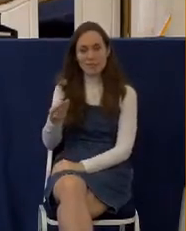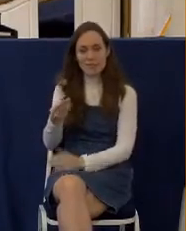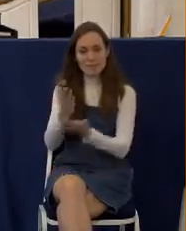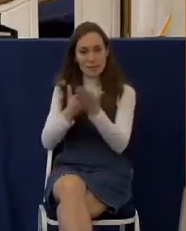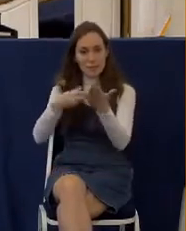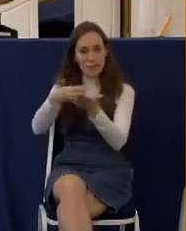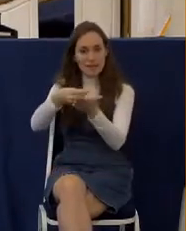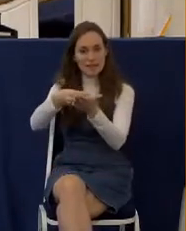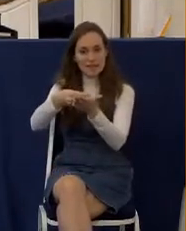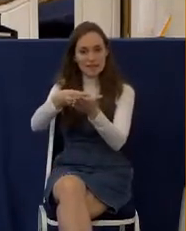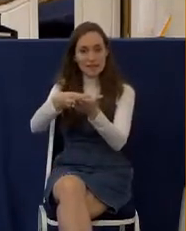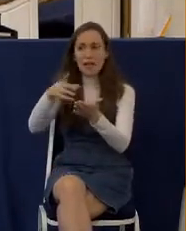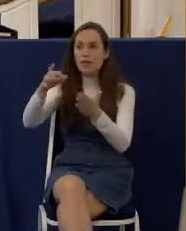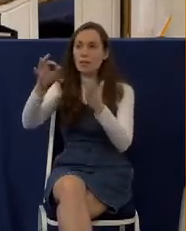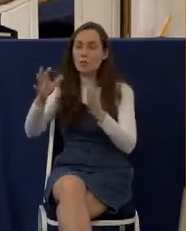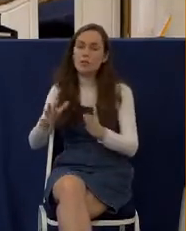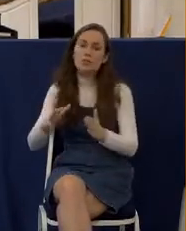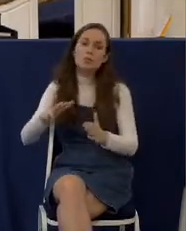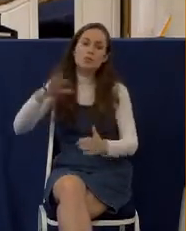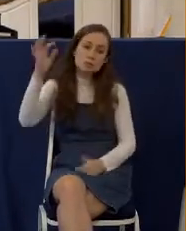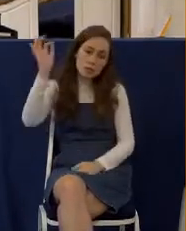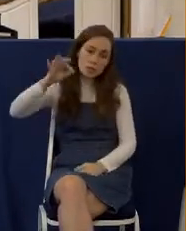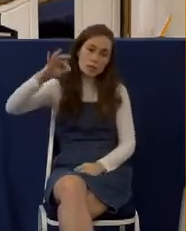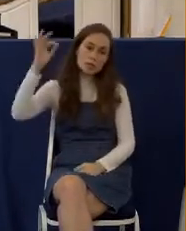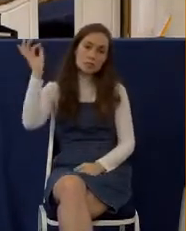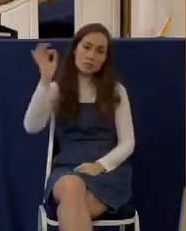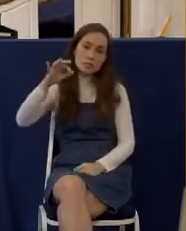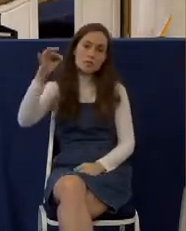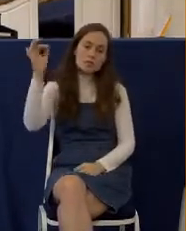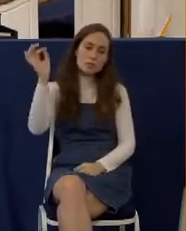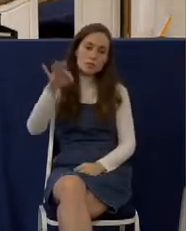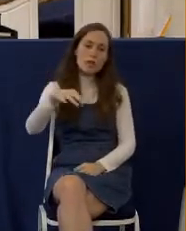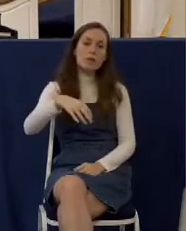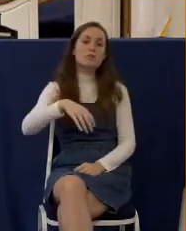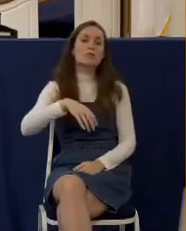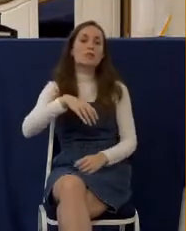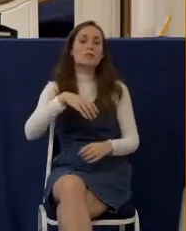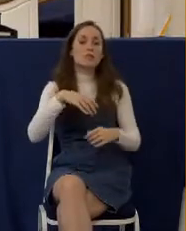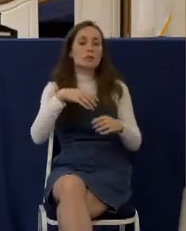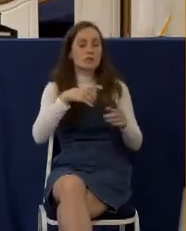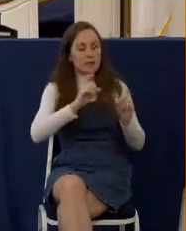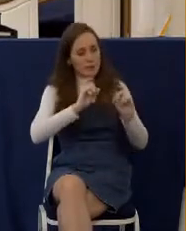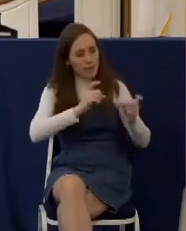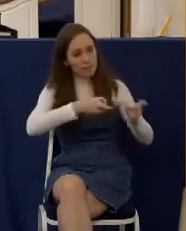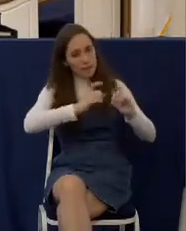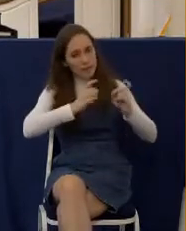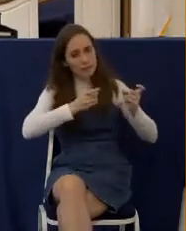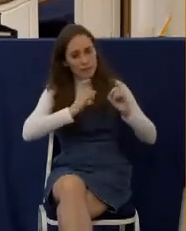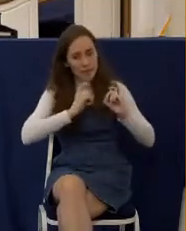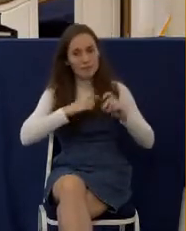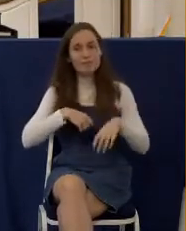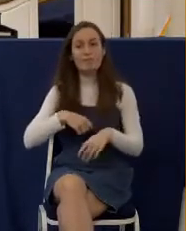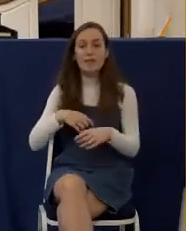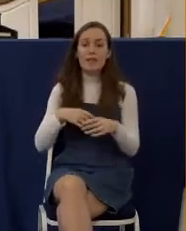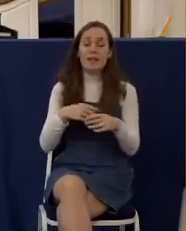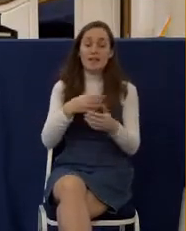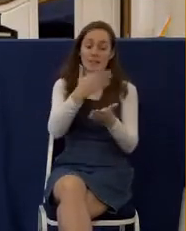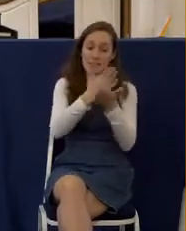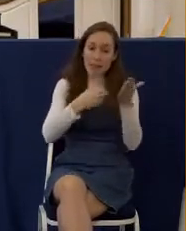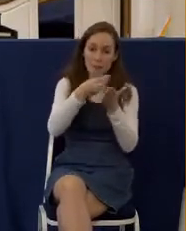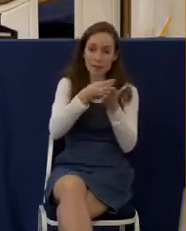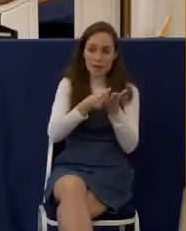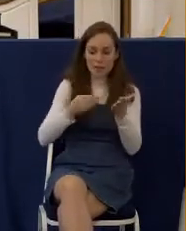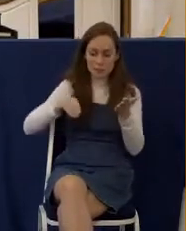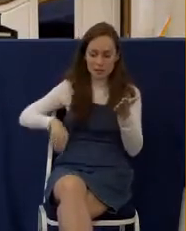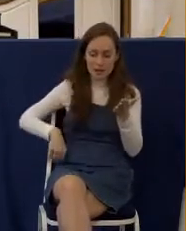money, and the longer the preacher went on trying to manipulate people, the more of that money he put back into his wallet. until finally he was so put out with what the